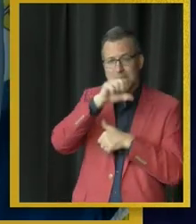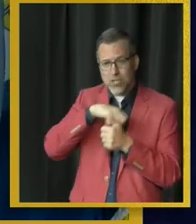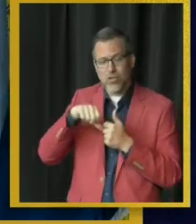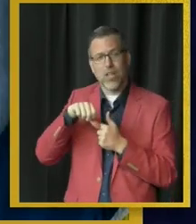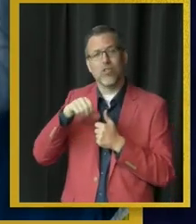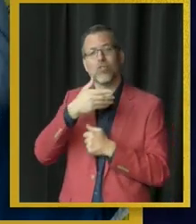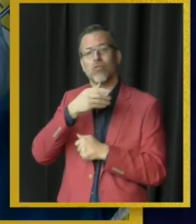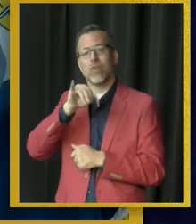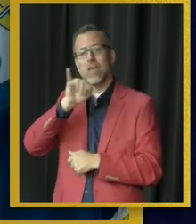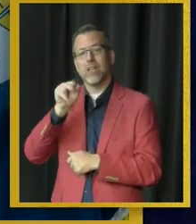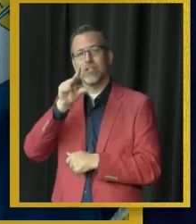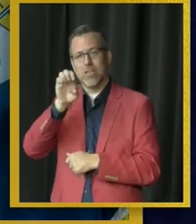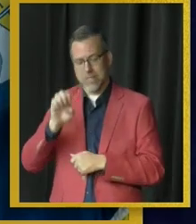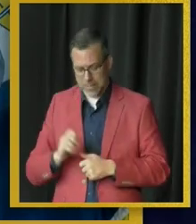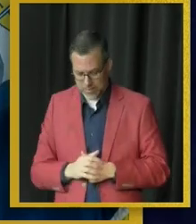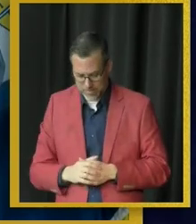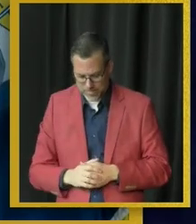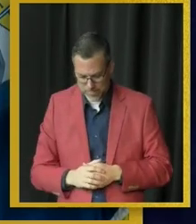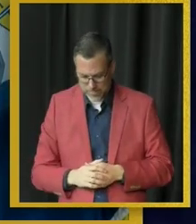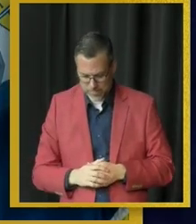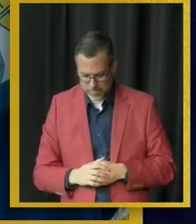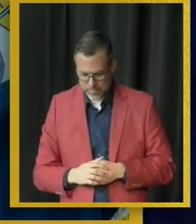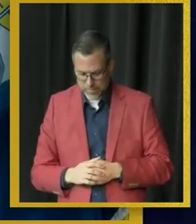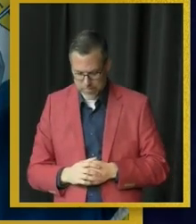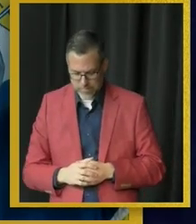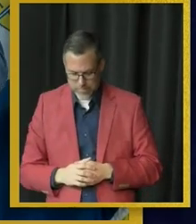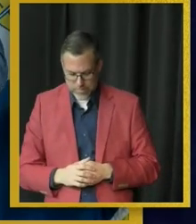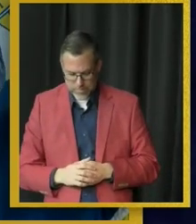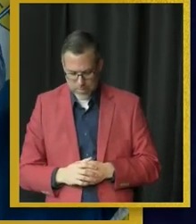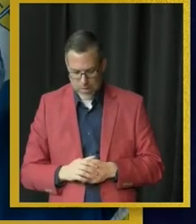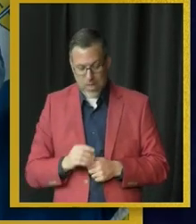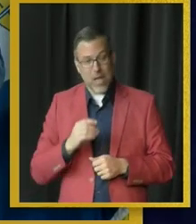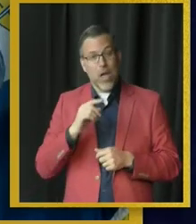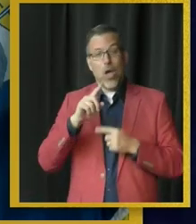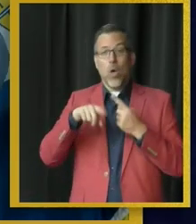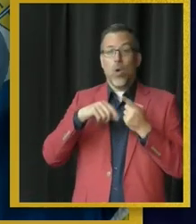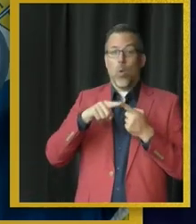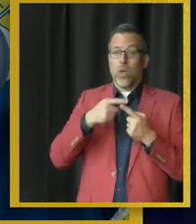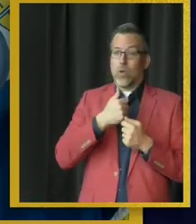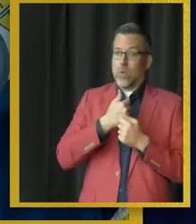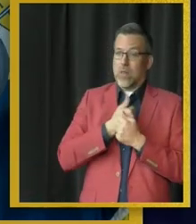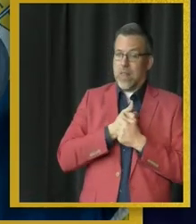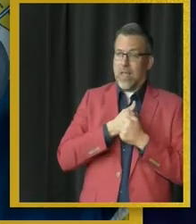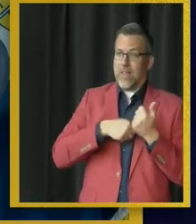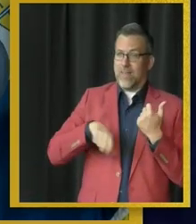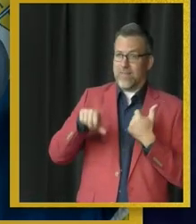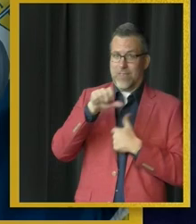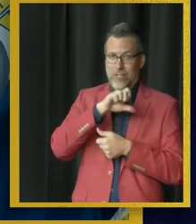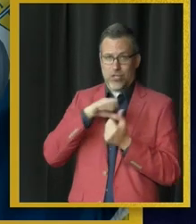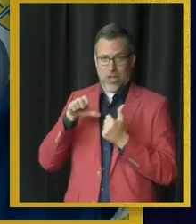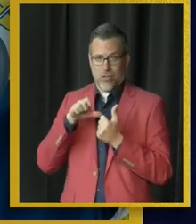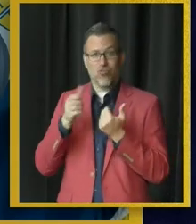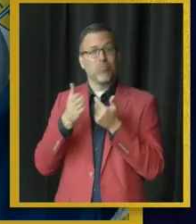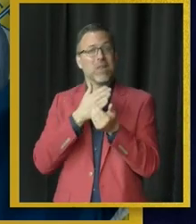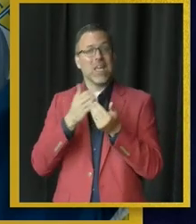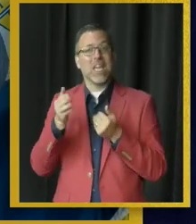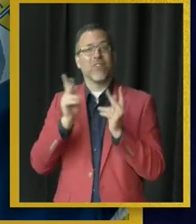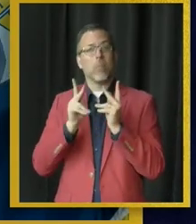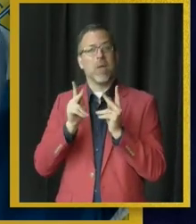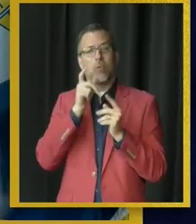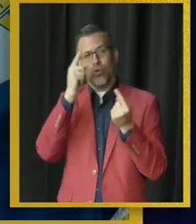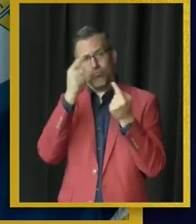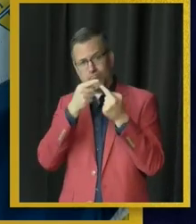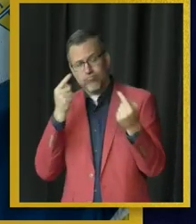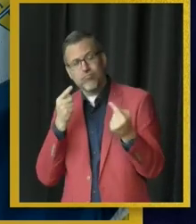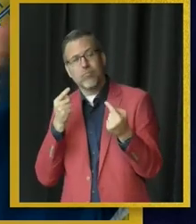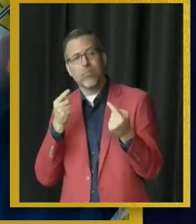for justice. You see, when we love each other, even our enemy, that